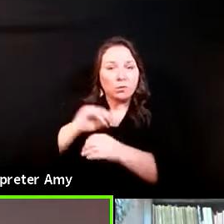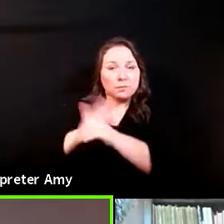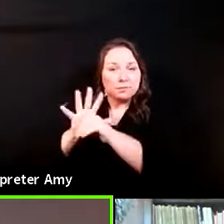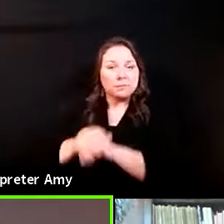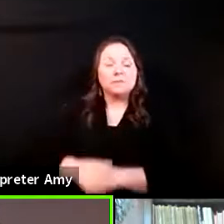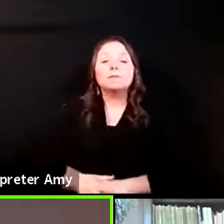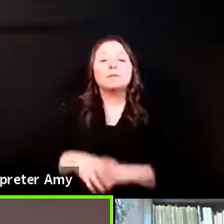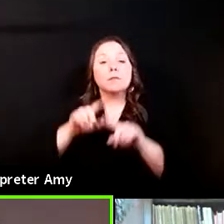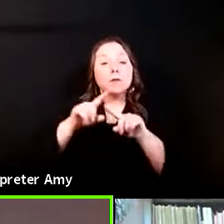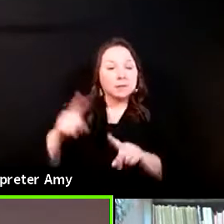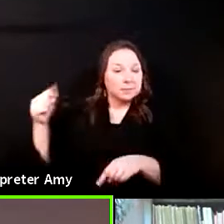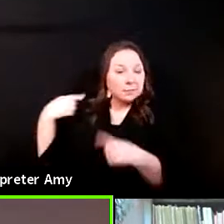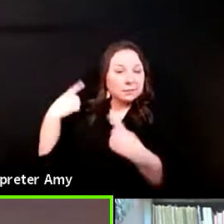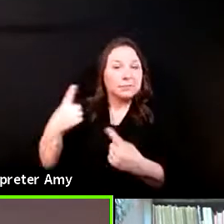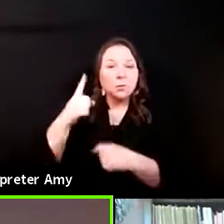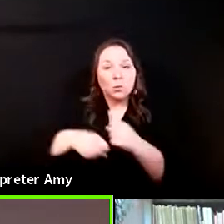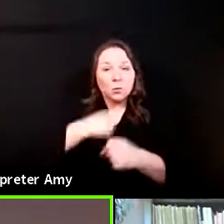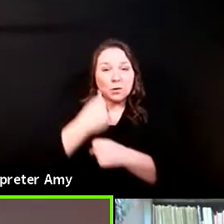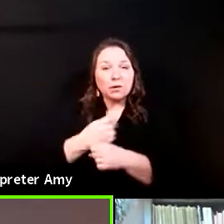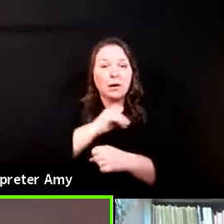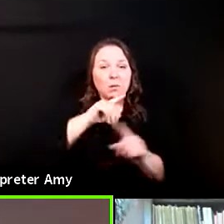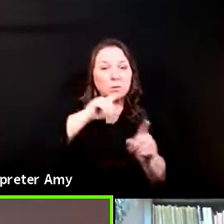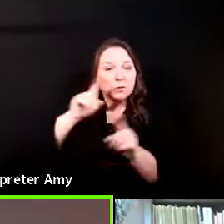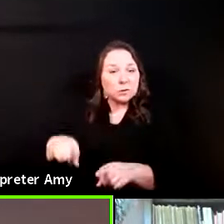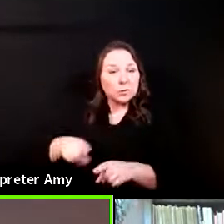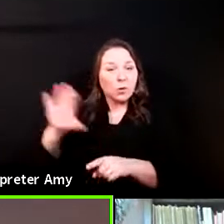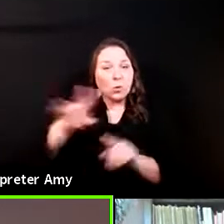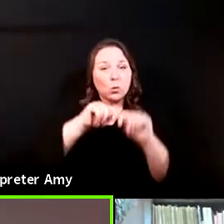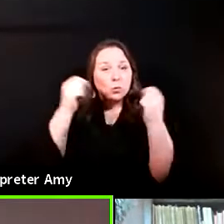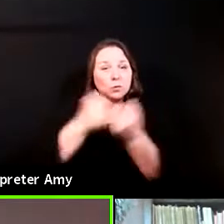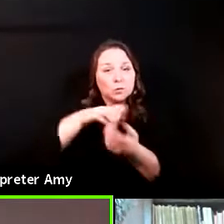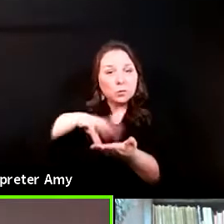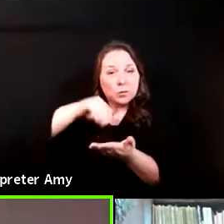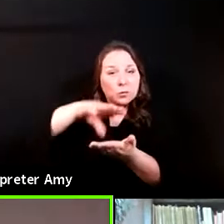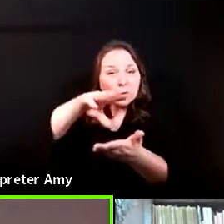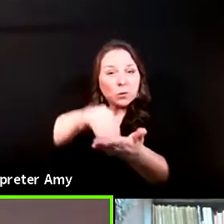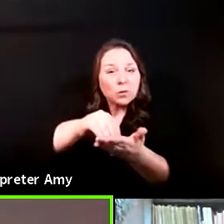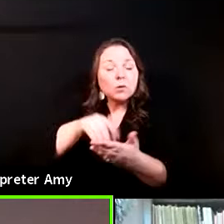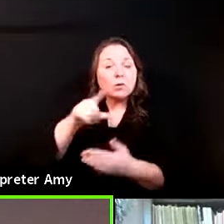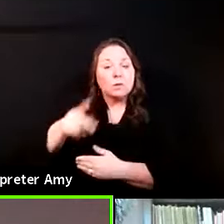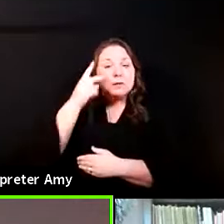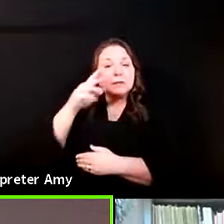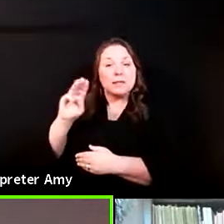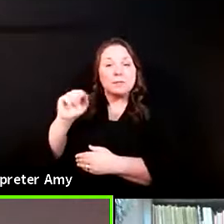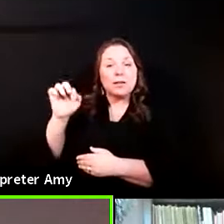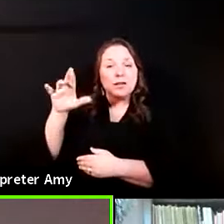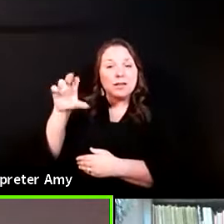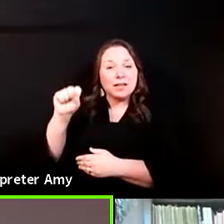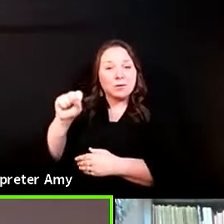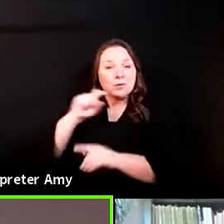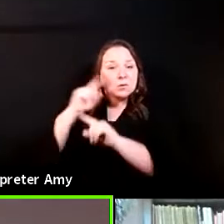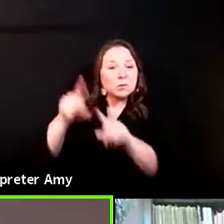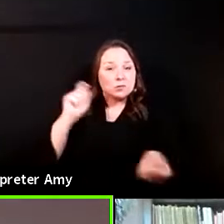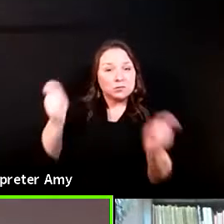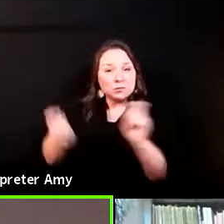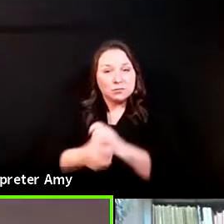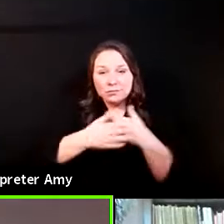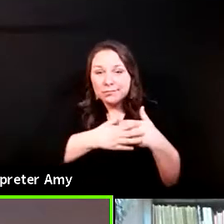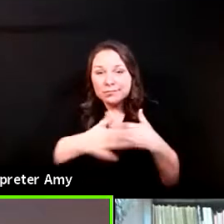what has happened over the past year and the response and what your team has learned, do you see Americare's response changing at all going